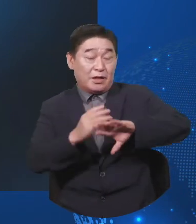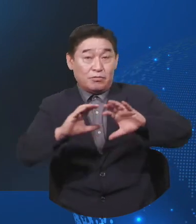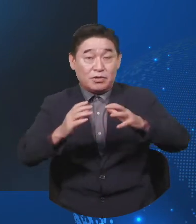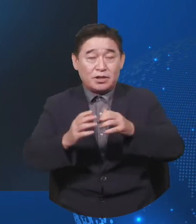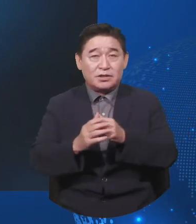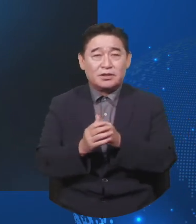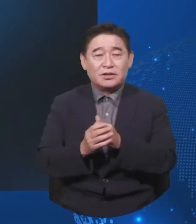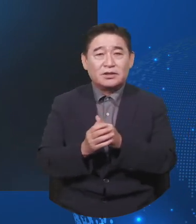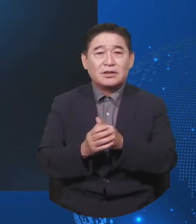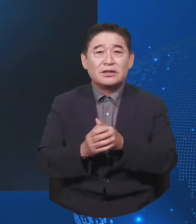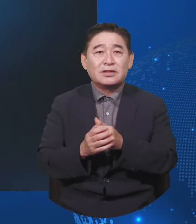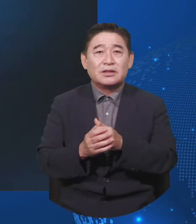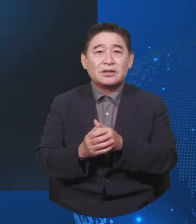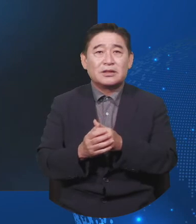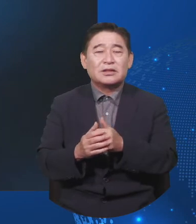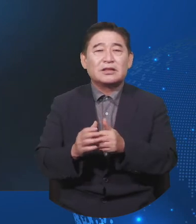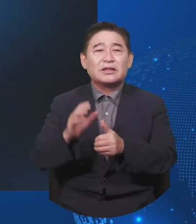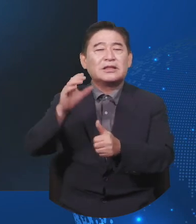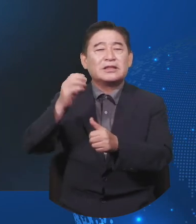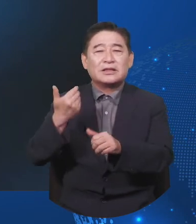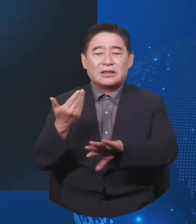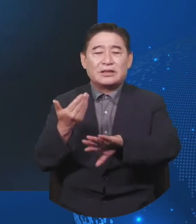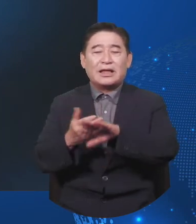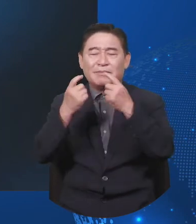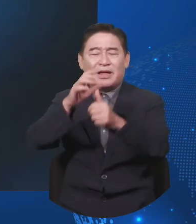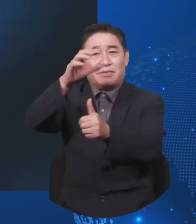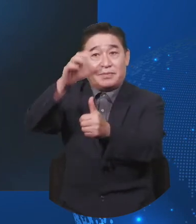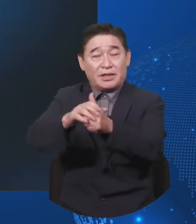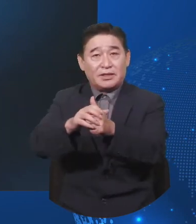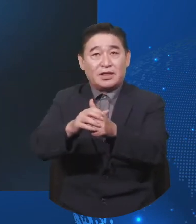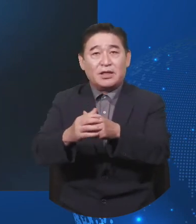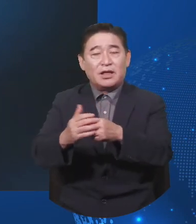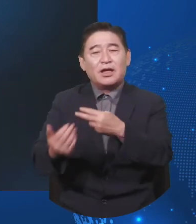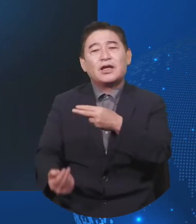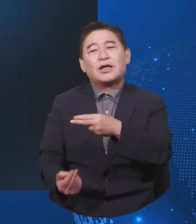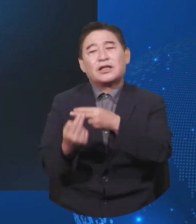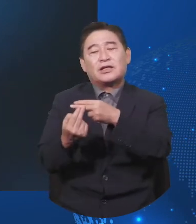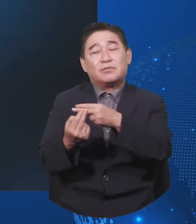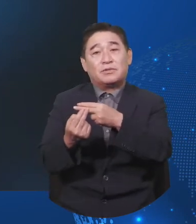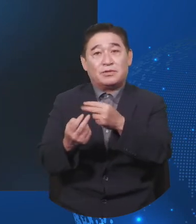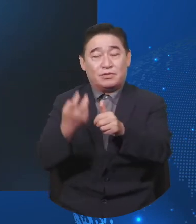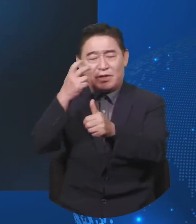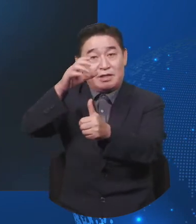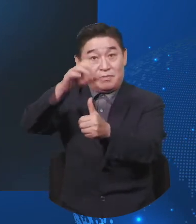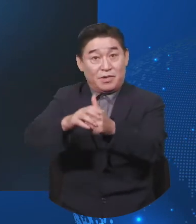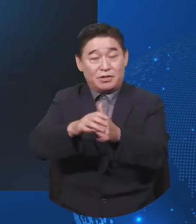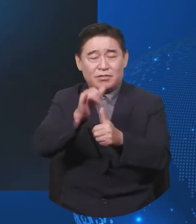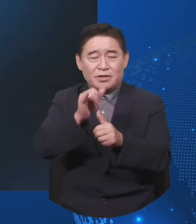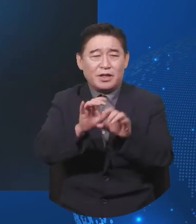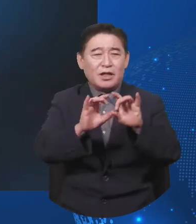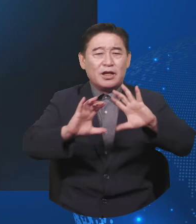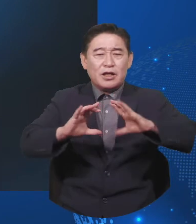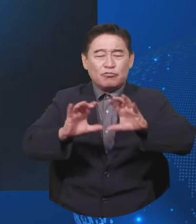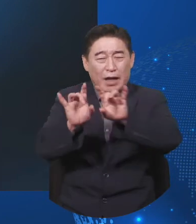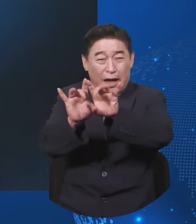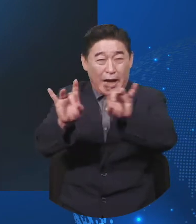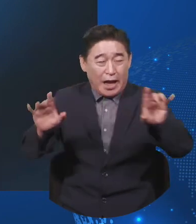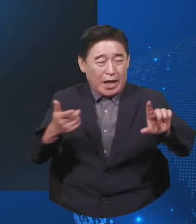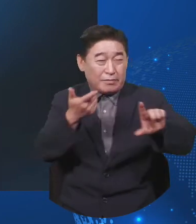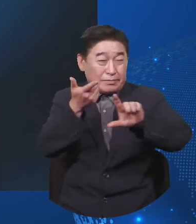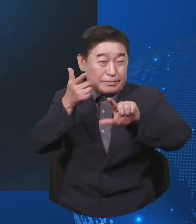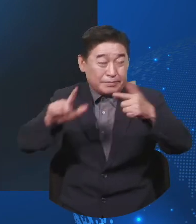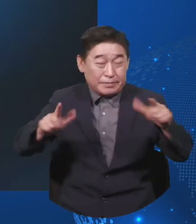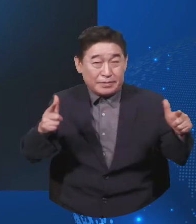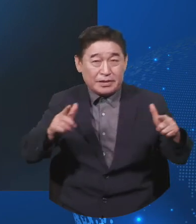for South-South cooperation, but a different country may decide not to do so, but rather partner with